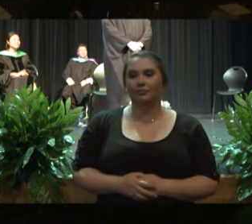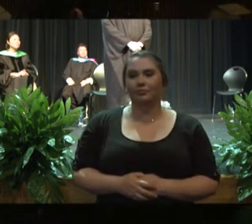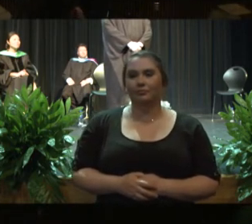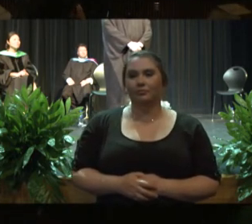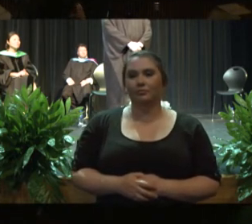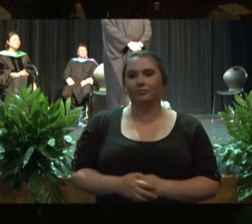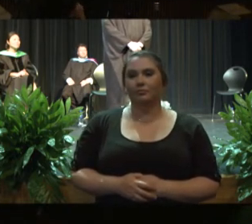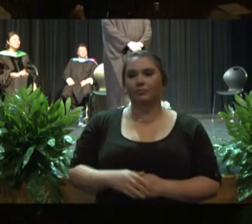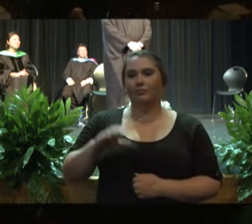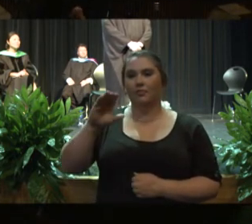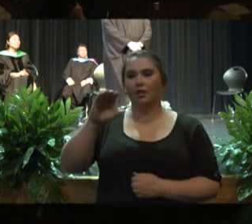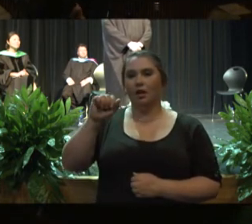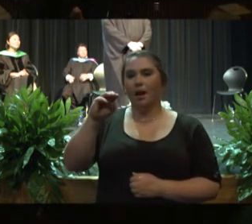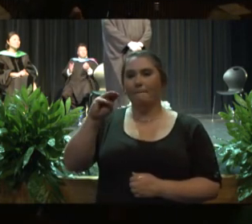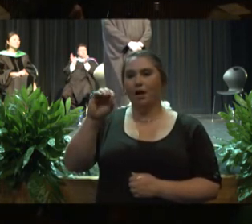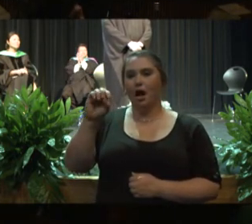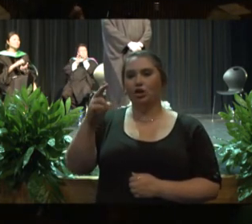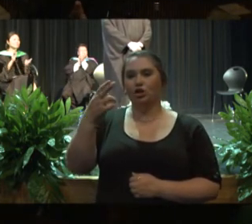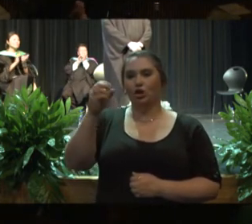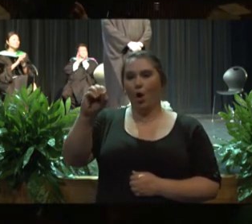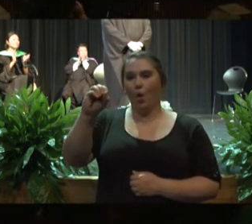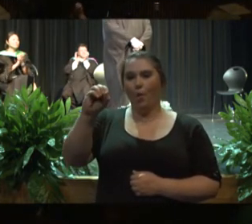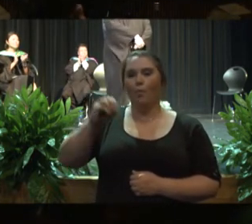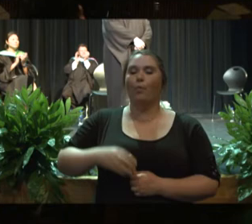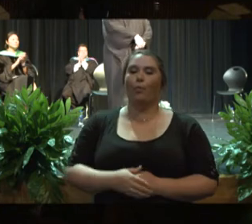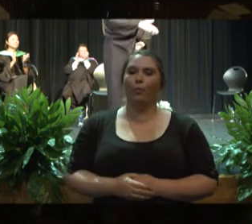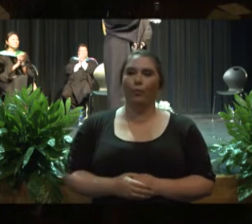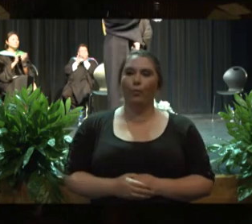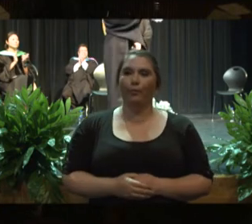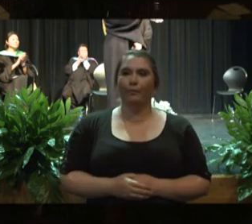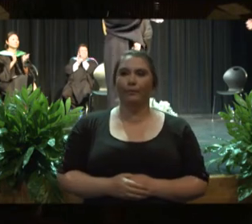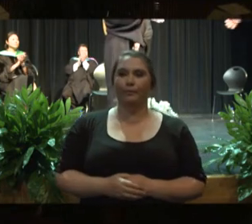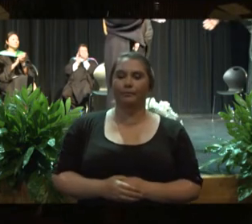Juan Andres Ramirez Camacho.